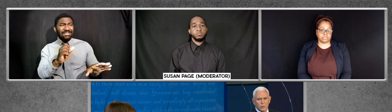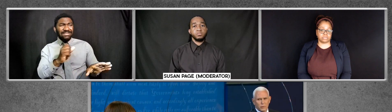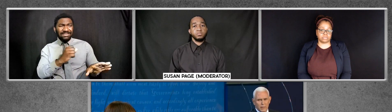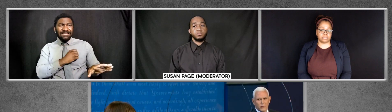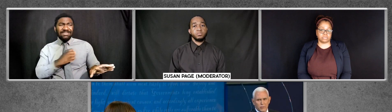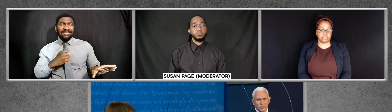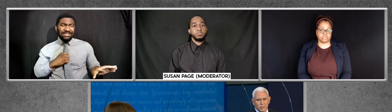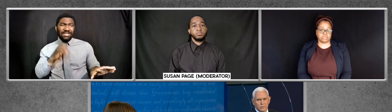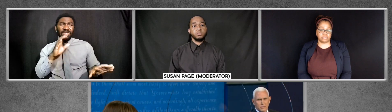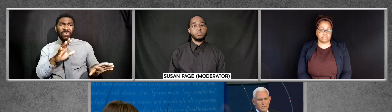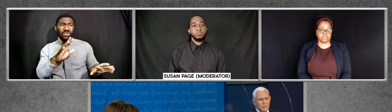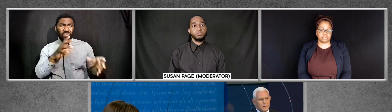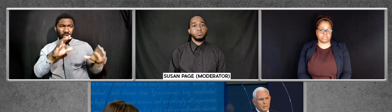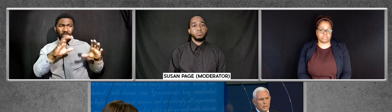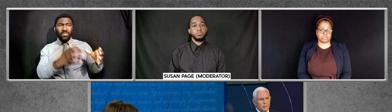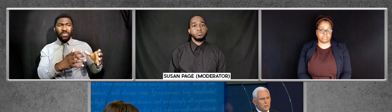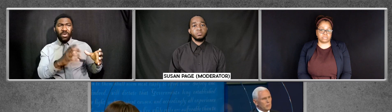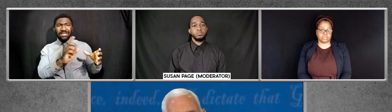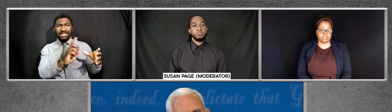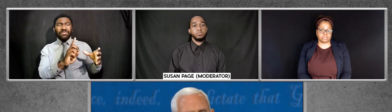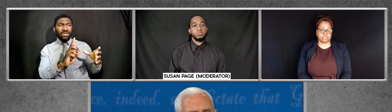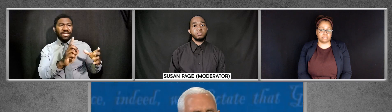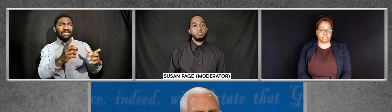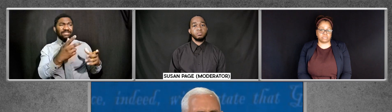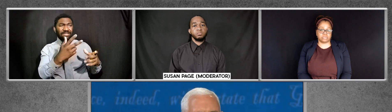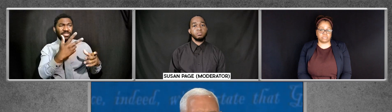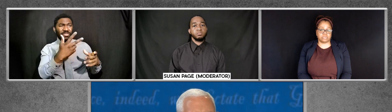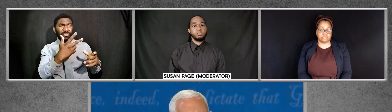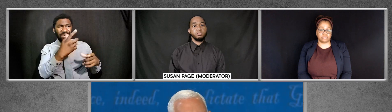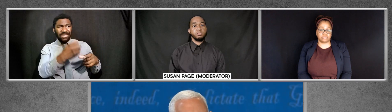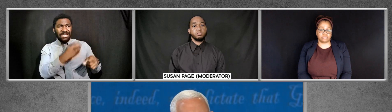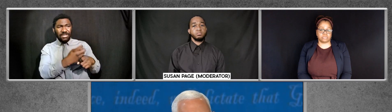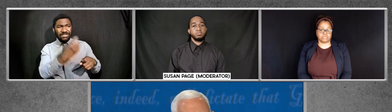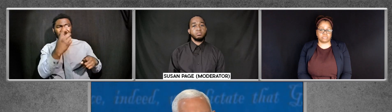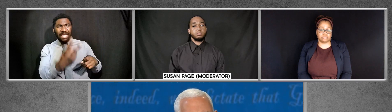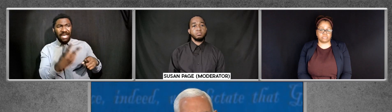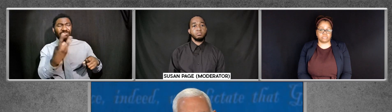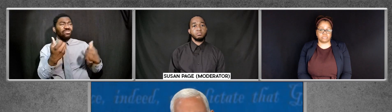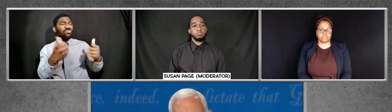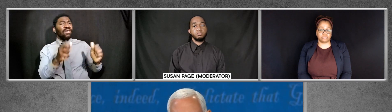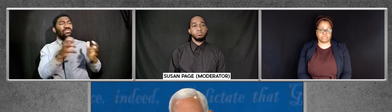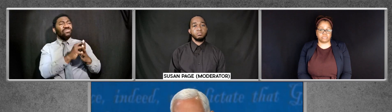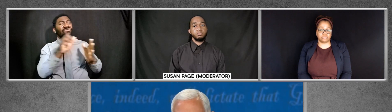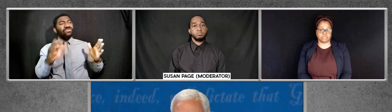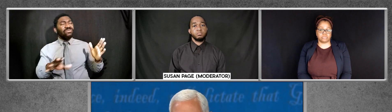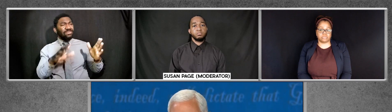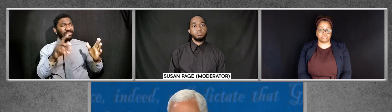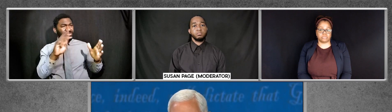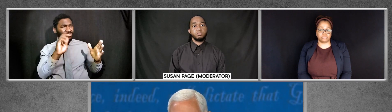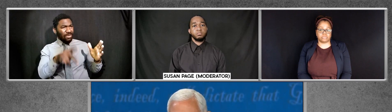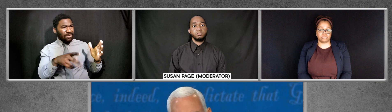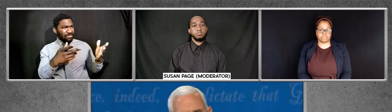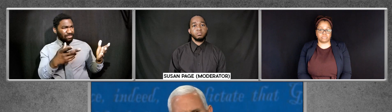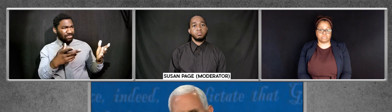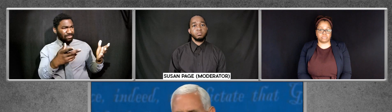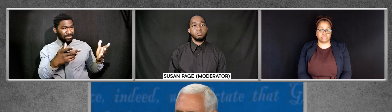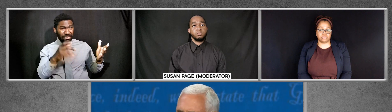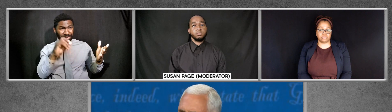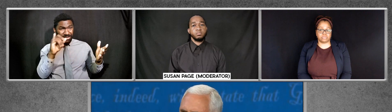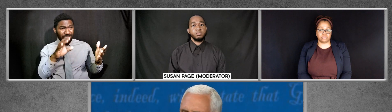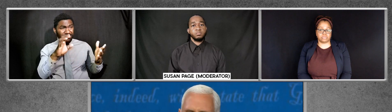the results of the last election. It's amazing. When Joe Biden was vice president of the United States, the